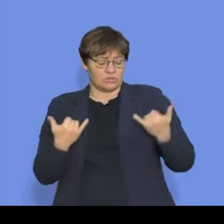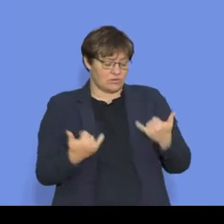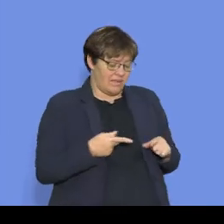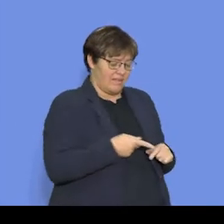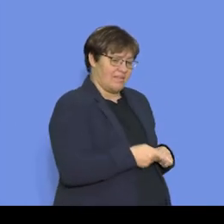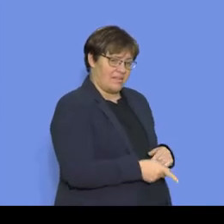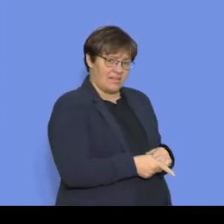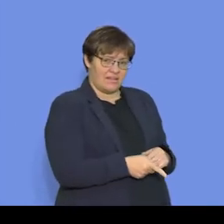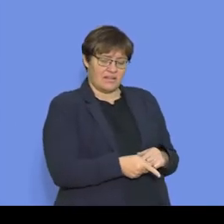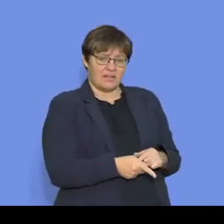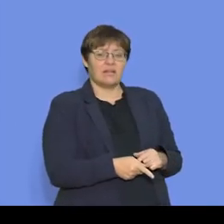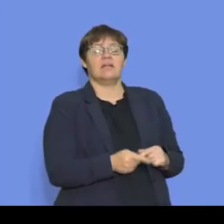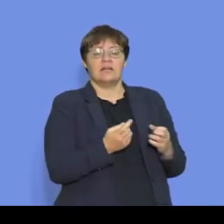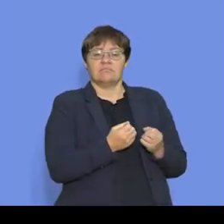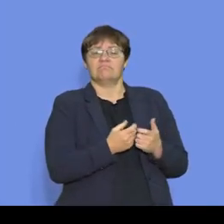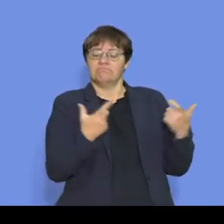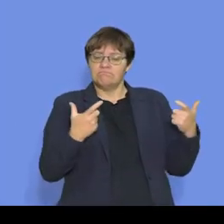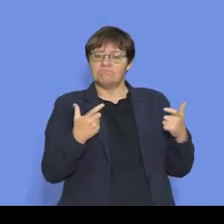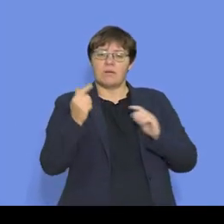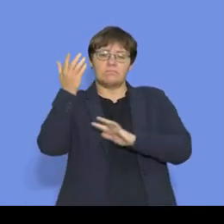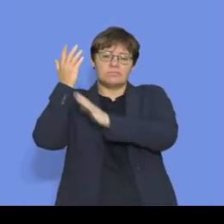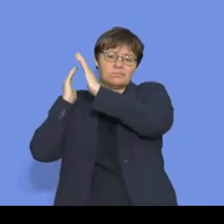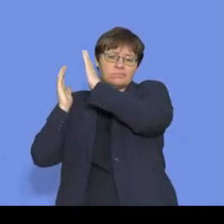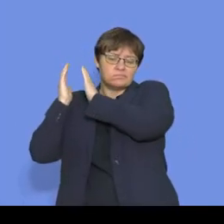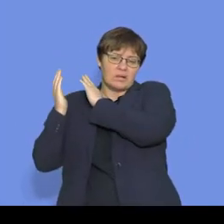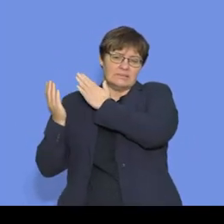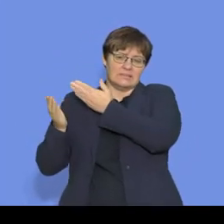today are mass extinctions.